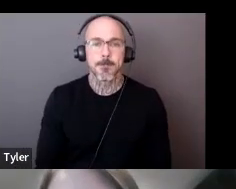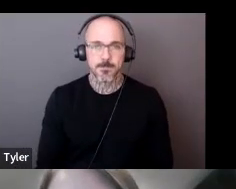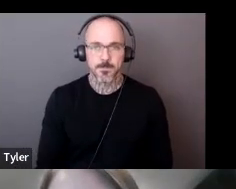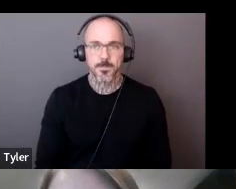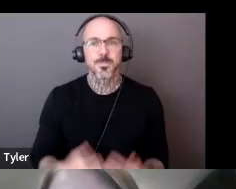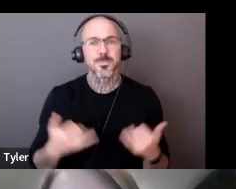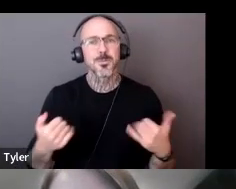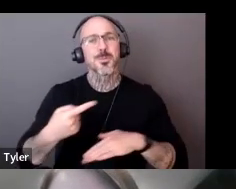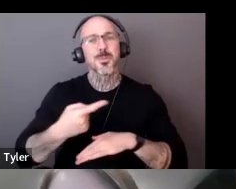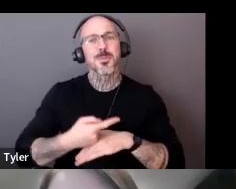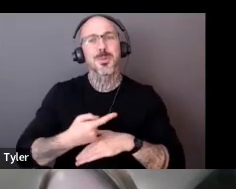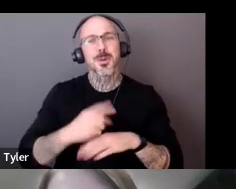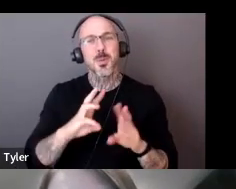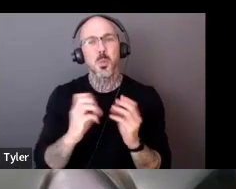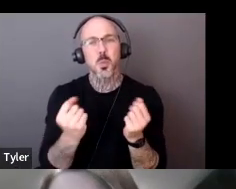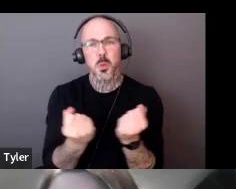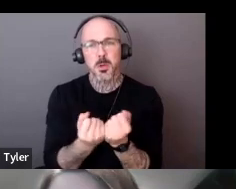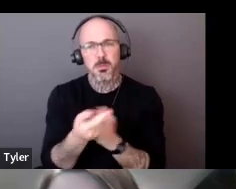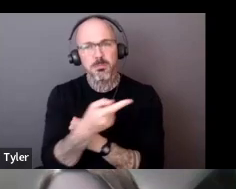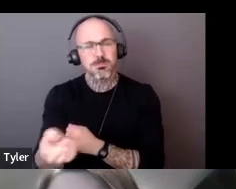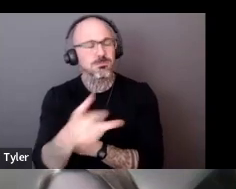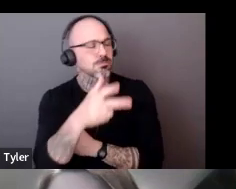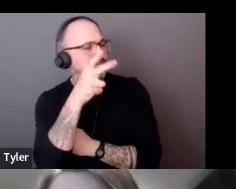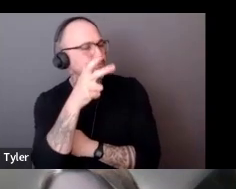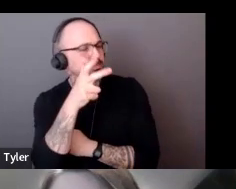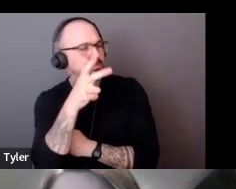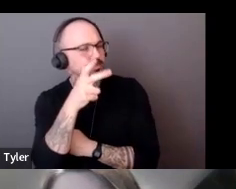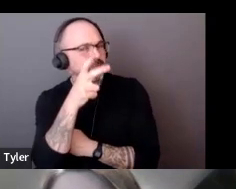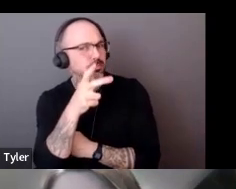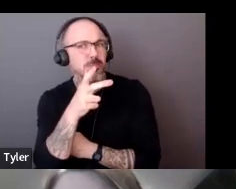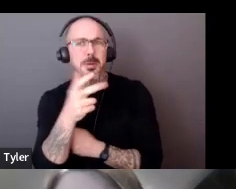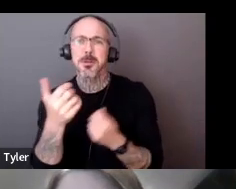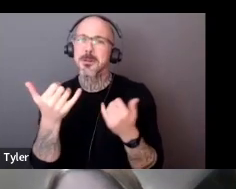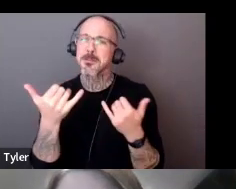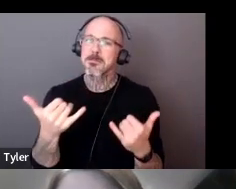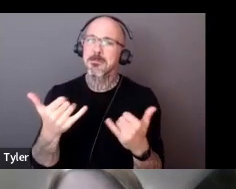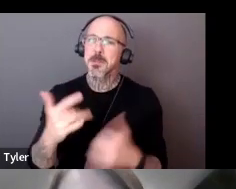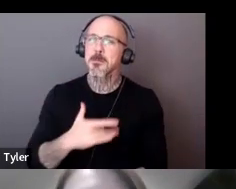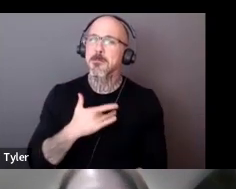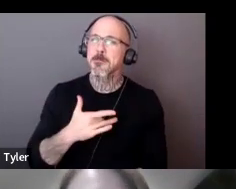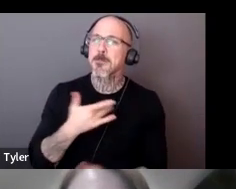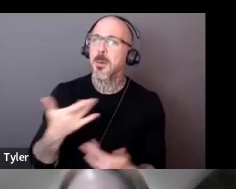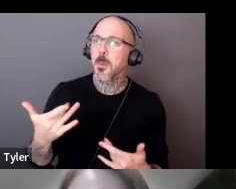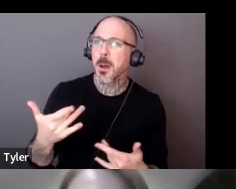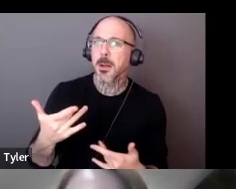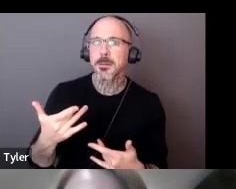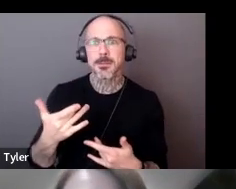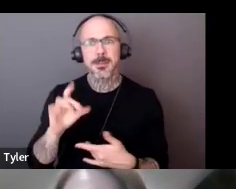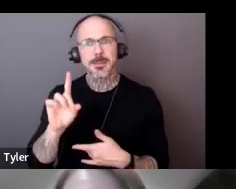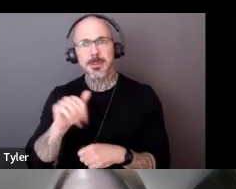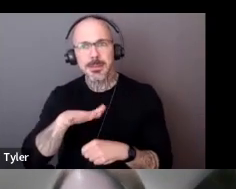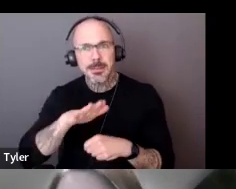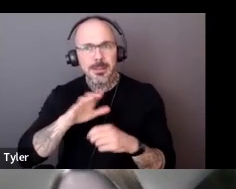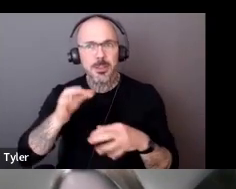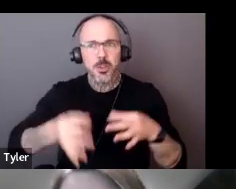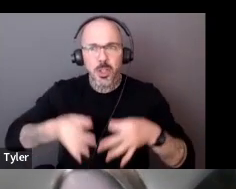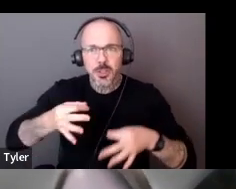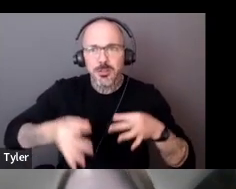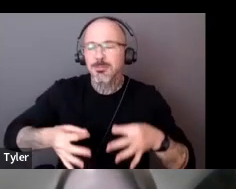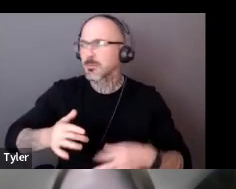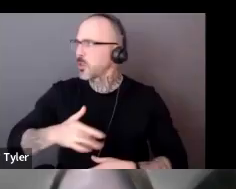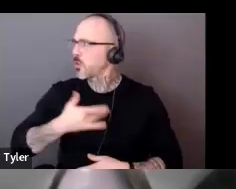participating in today's event, do you feel more energized about disability justice? Please choose one: